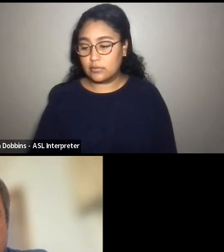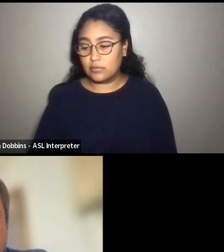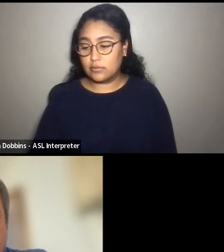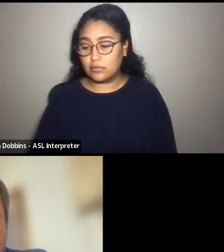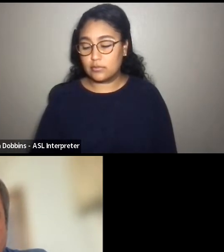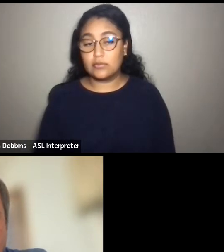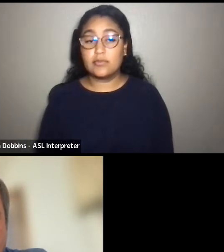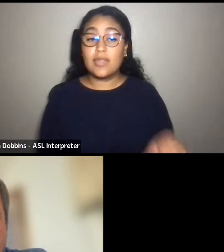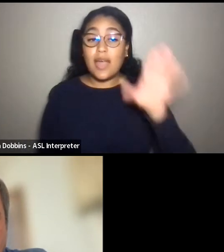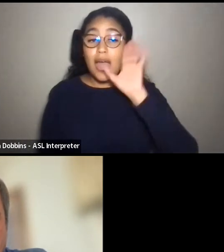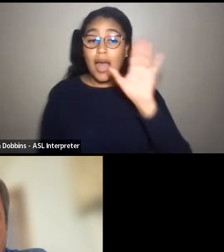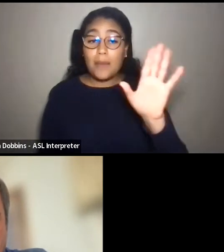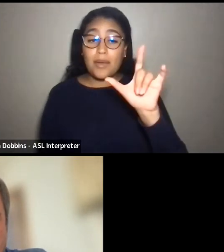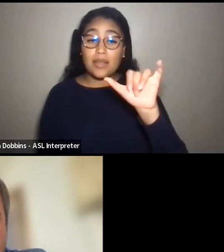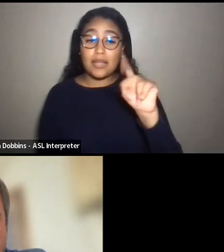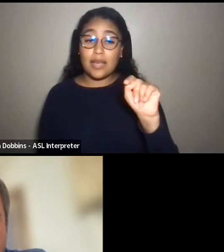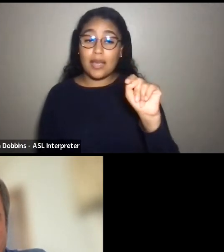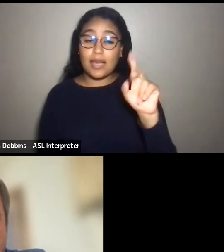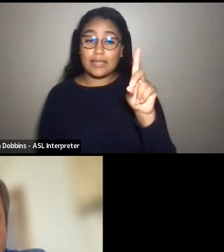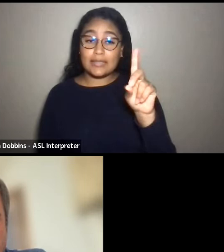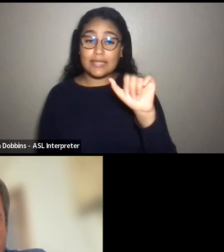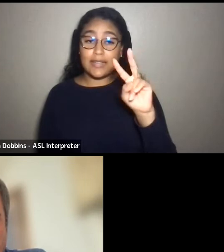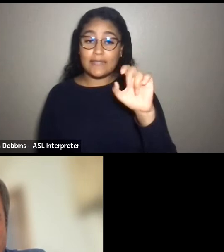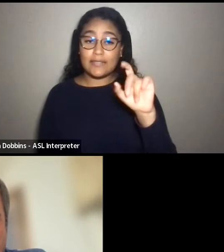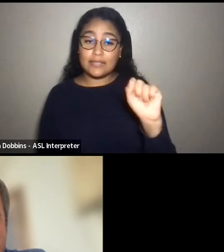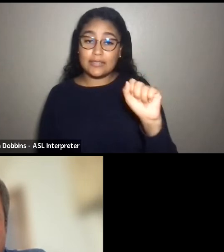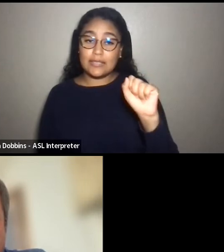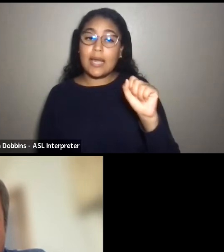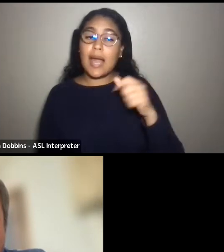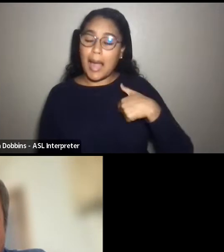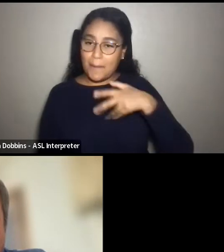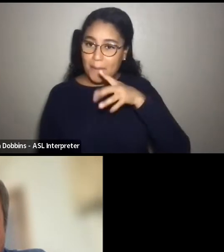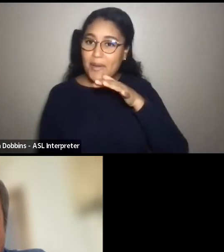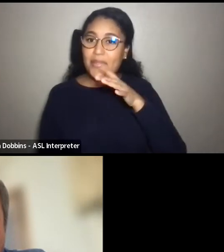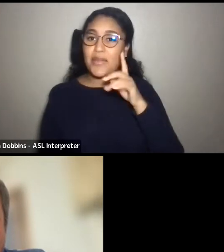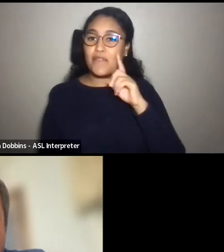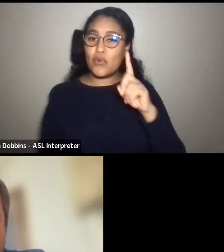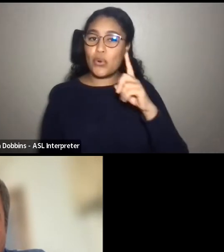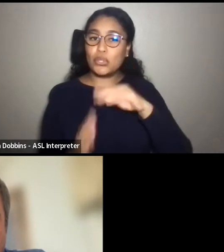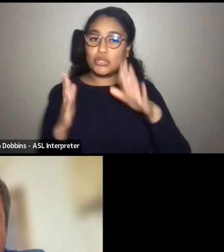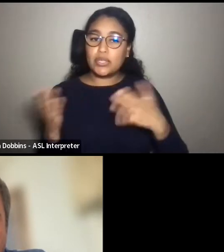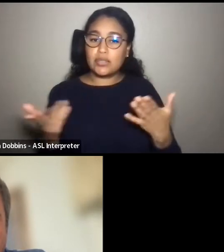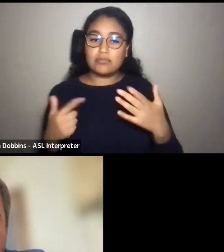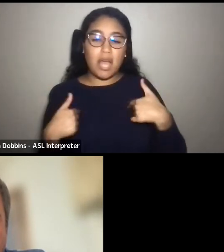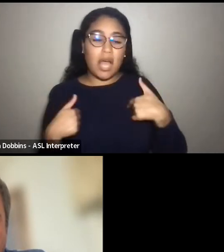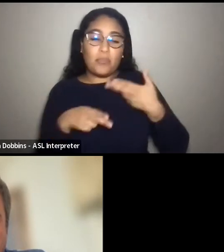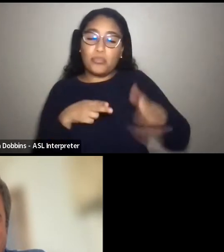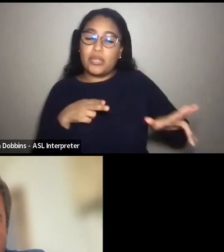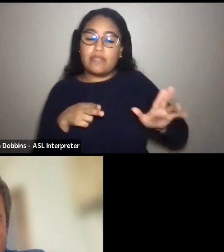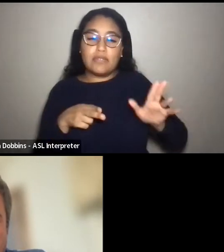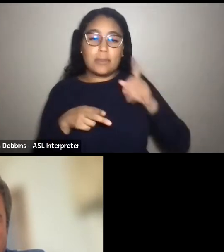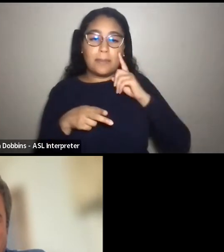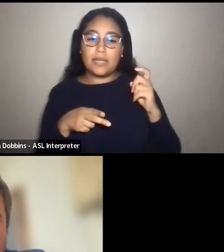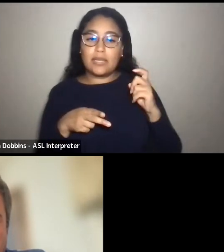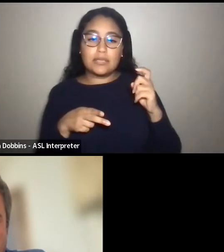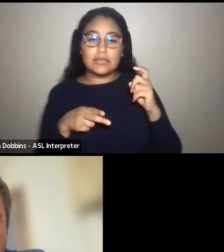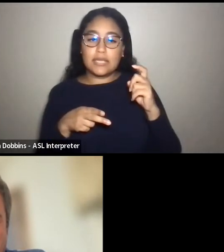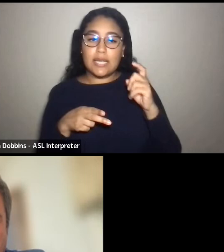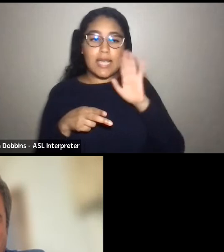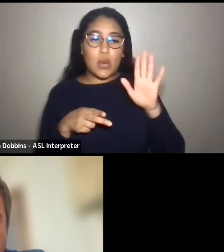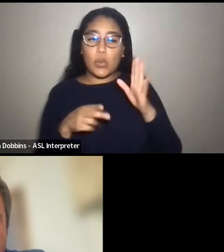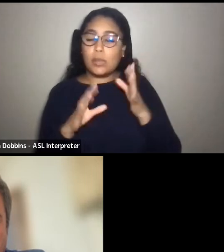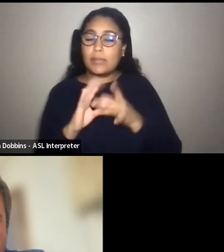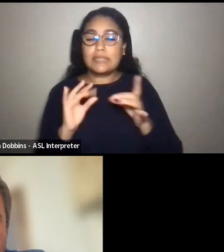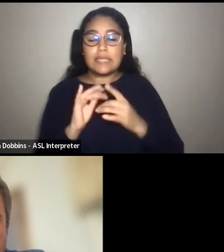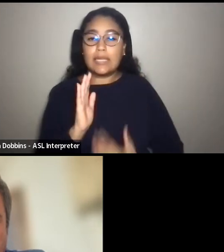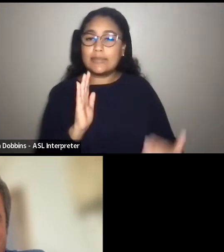Hi, my name is Lily Dave. I'm also a mother of a student in the district. I'm not going to take a lot of time because it will be pretty much a repeat